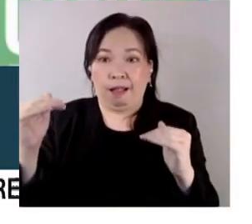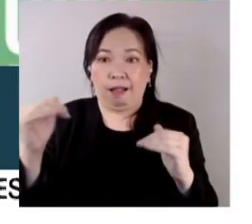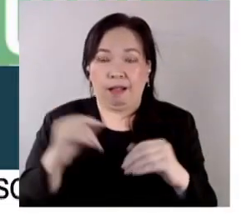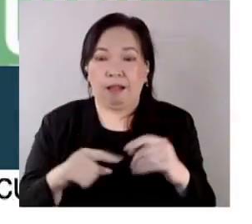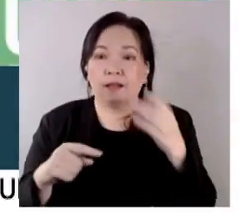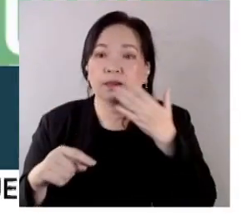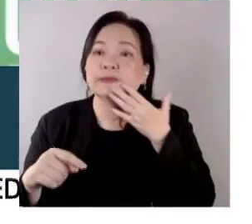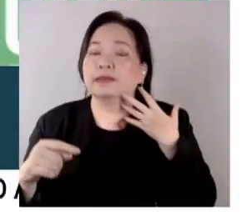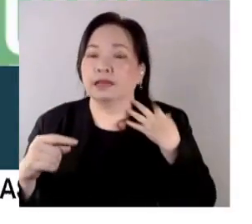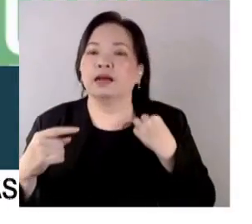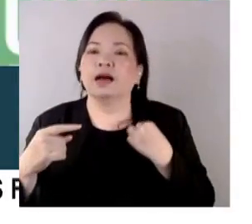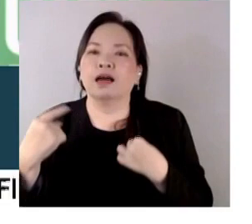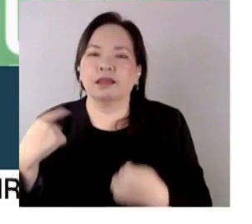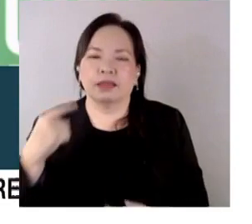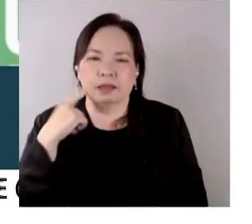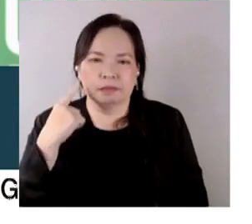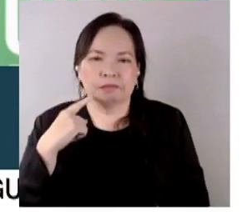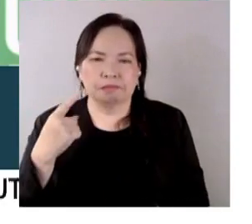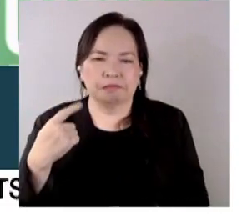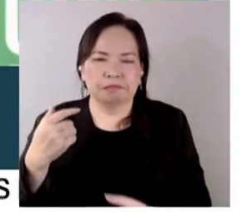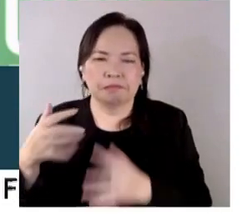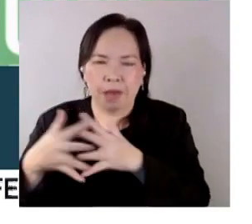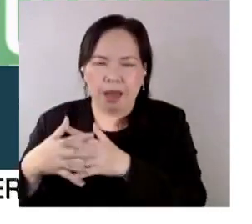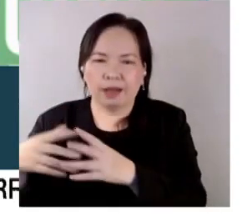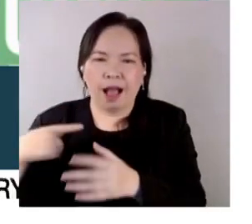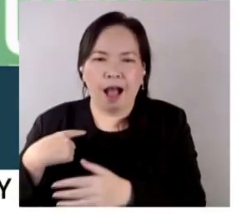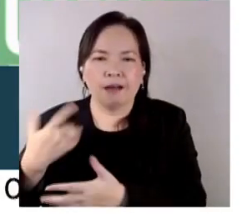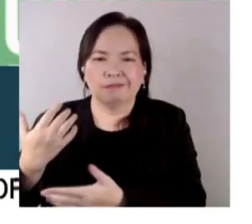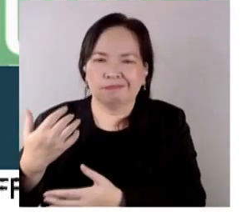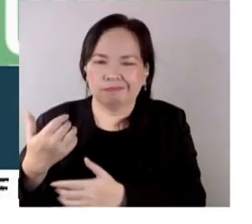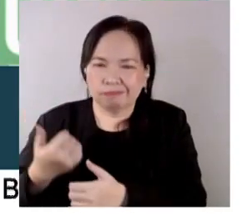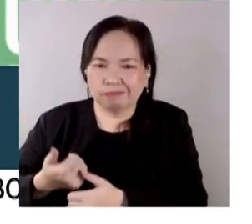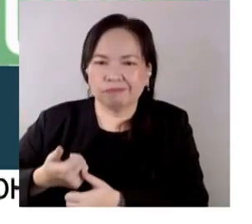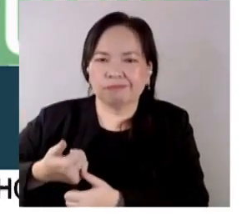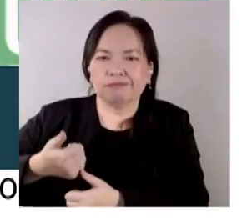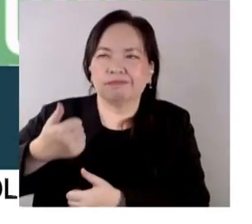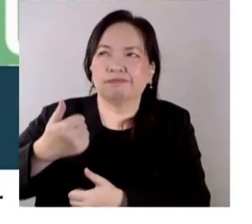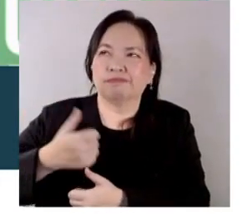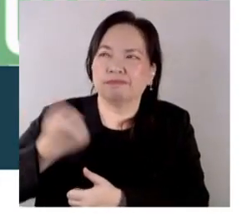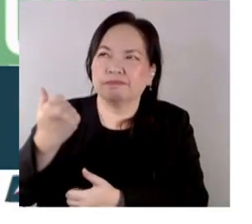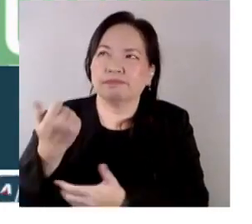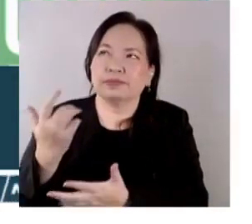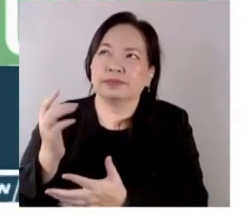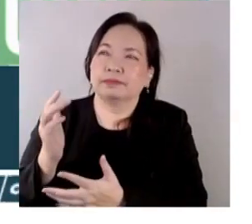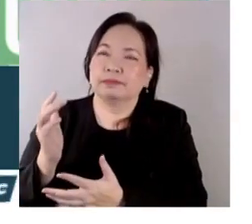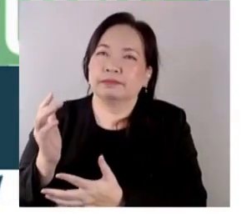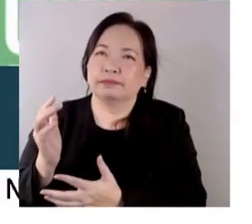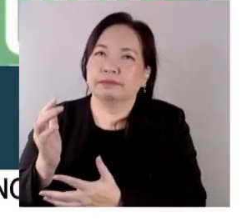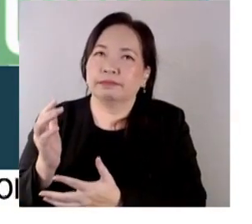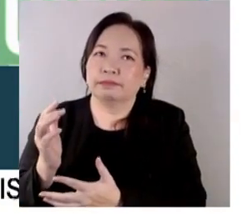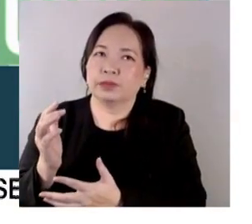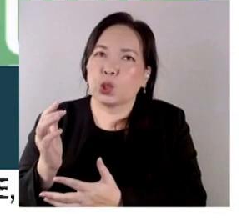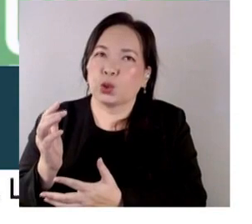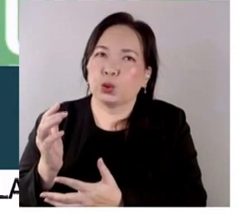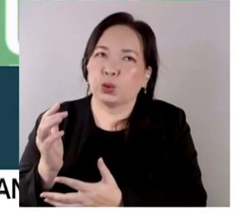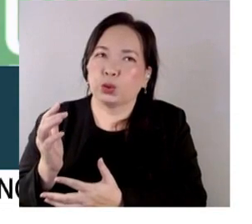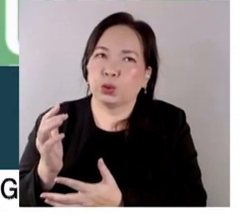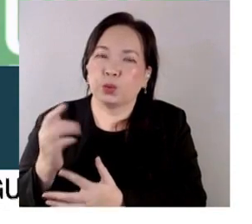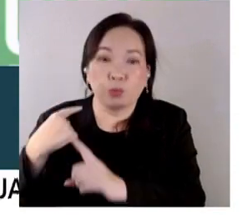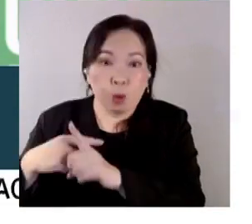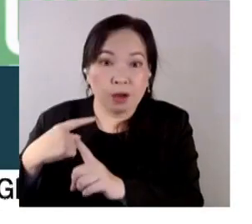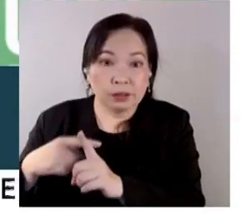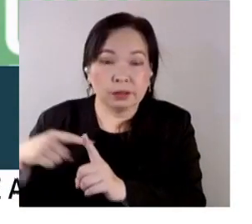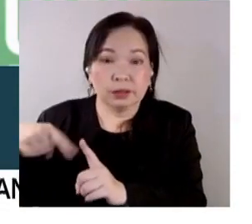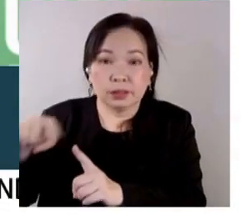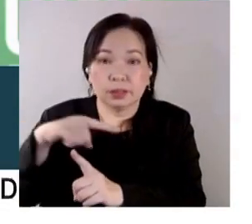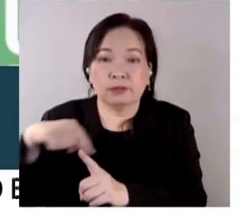States. It's bilateral alliance system in the region. Not only, of course, Japan and the Philippines, you also have